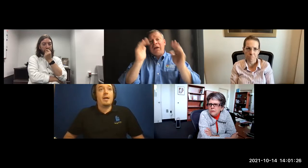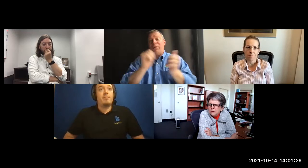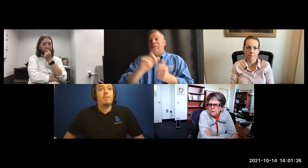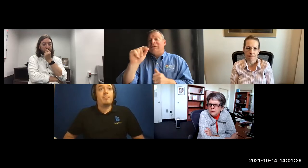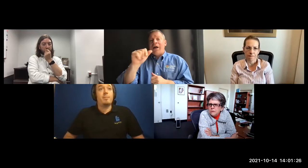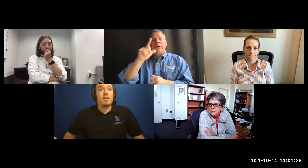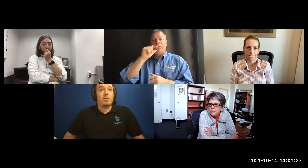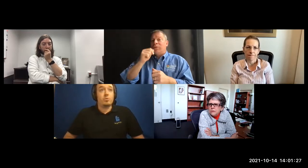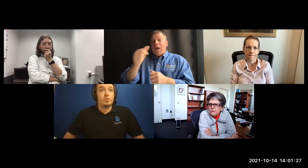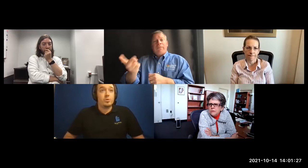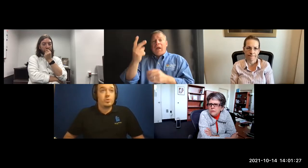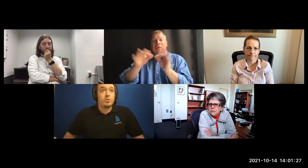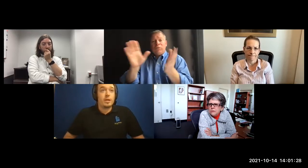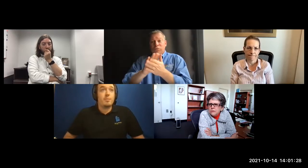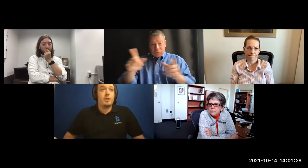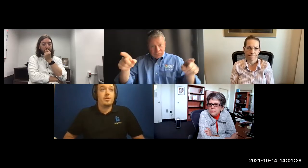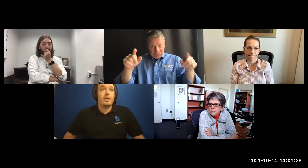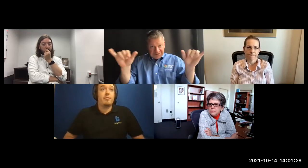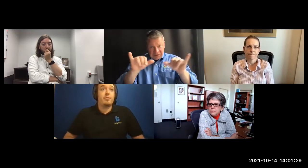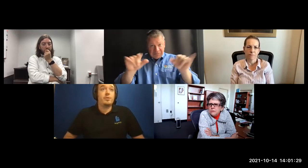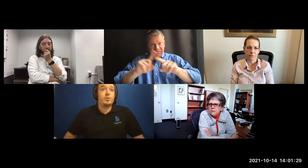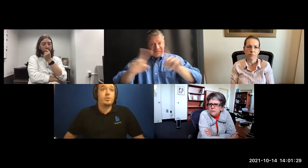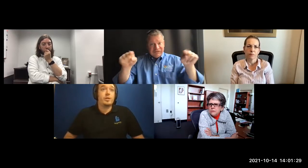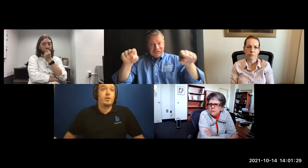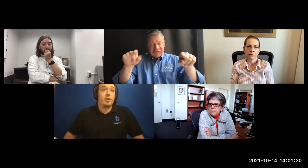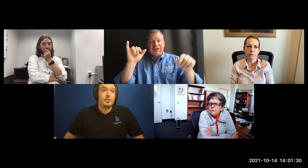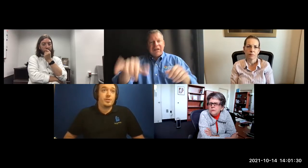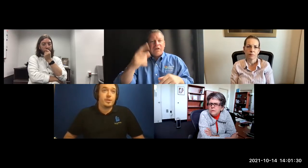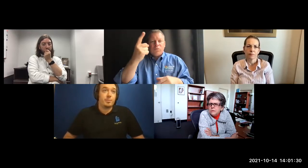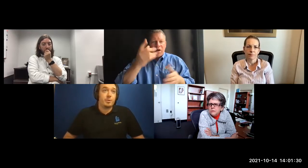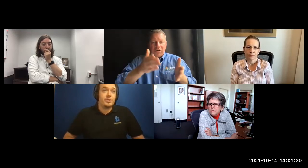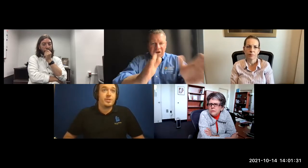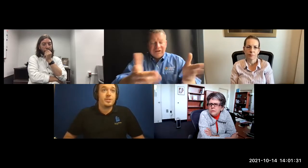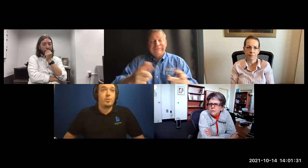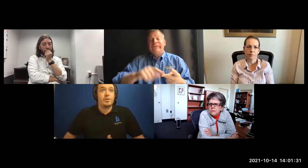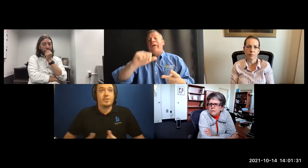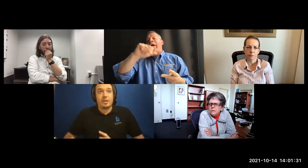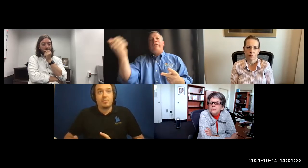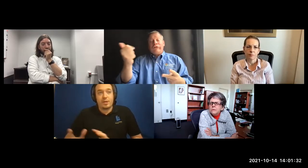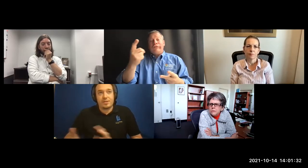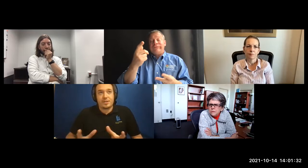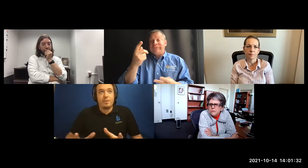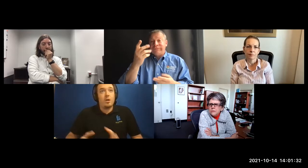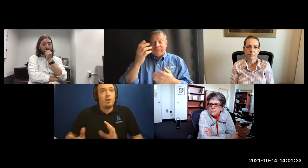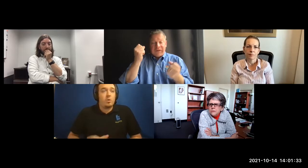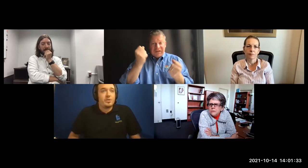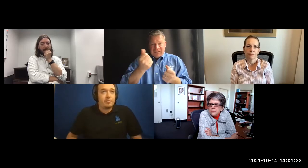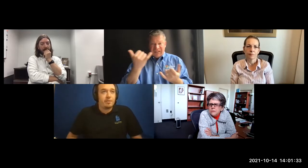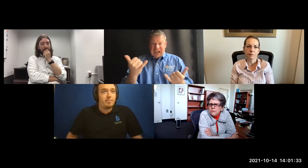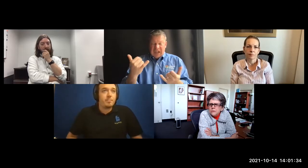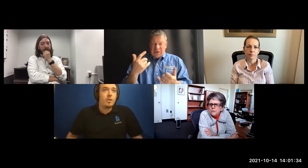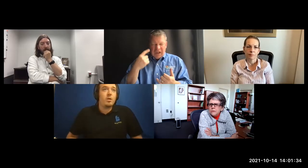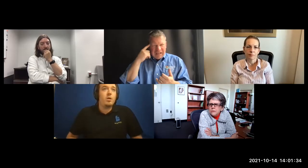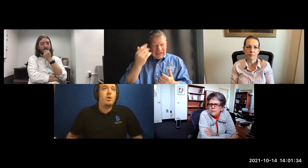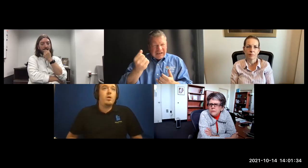for that from the bilingual schools and compare it to data for schools that are not using those same approaches and see what is the same and what is